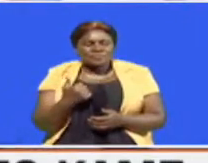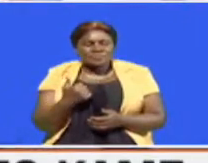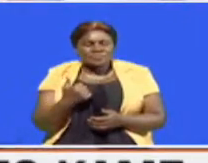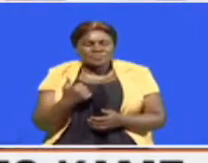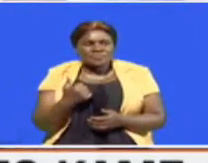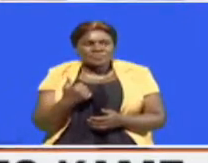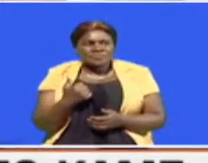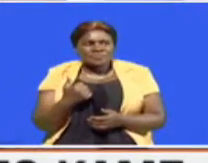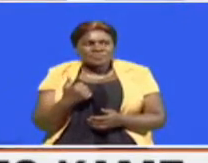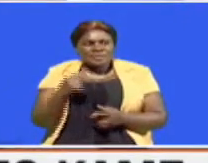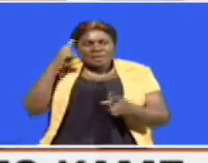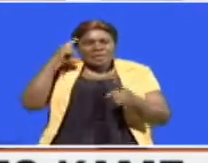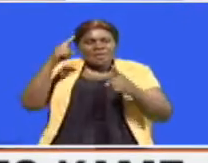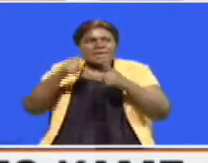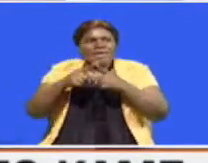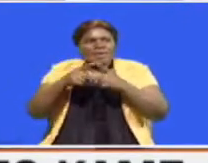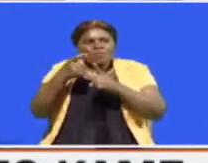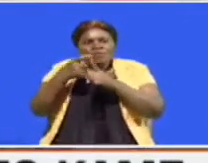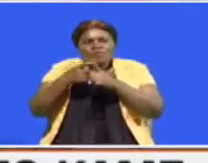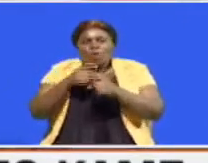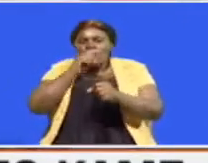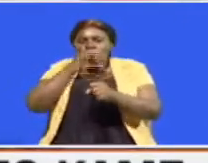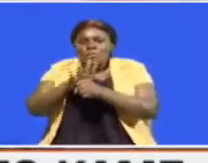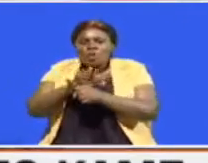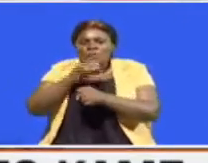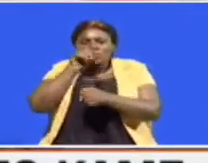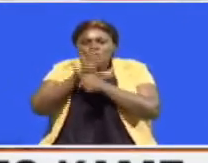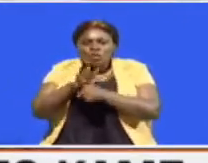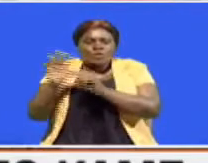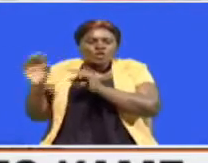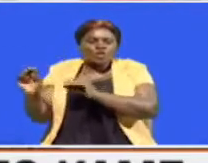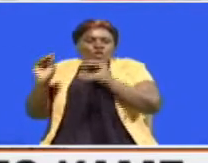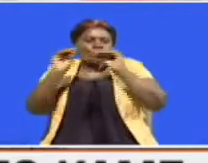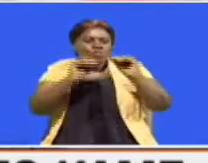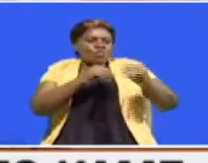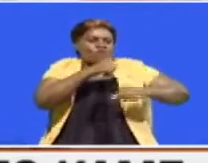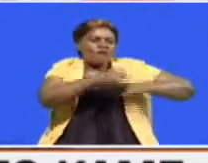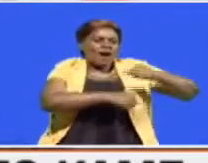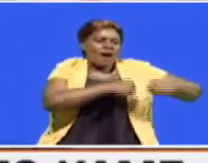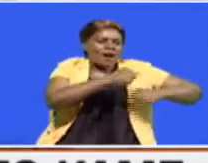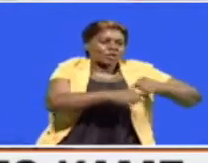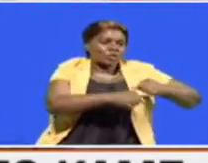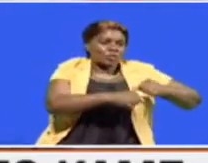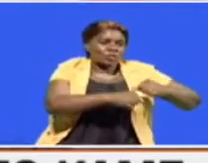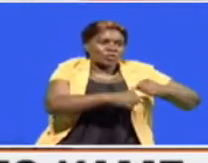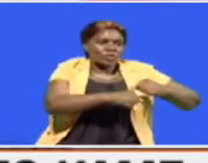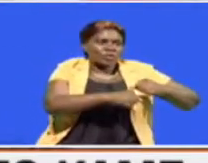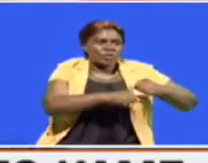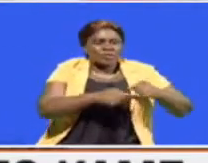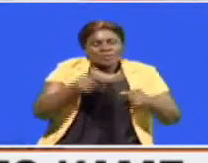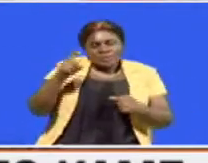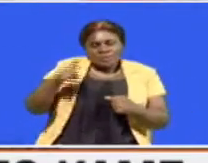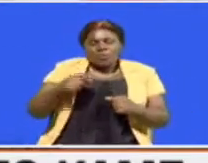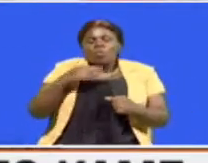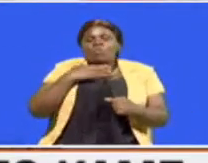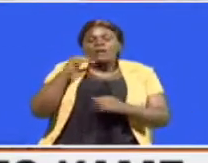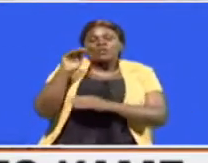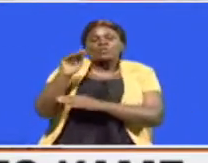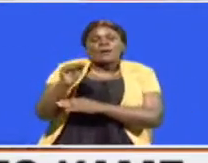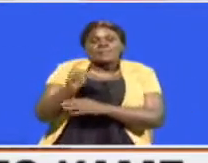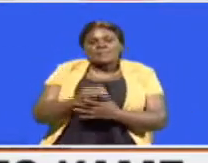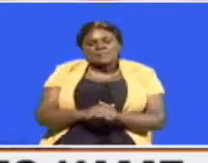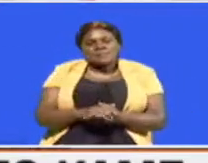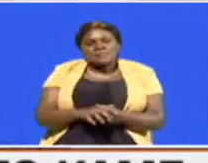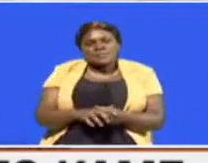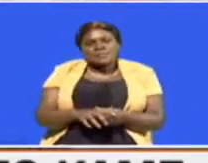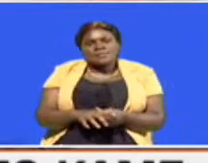that aims to move from promises and to action, and that's exactly what we are calling for as